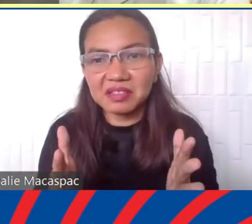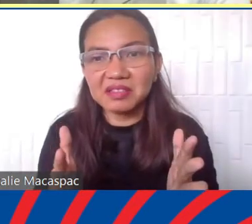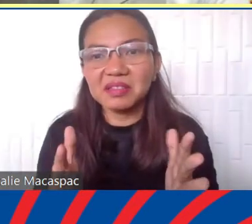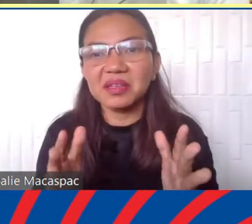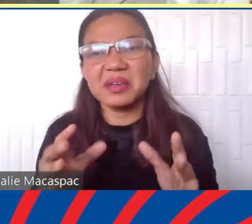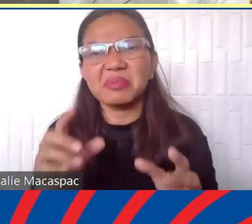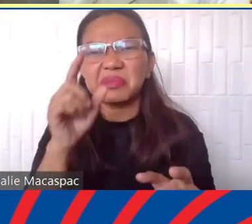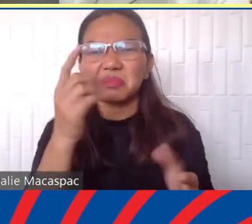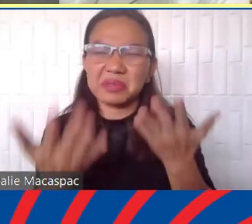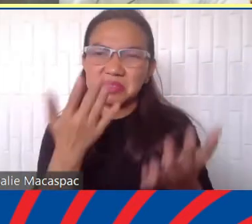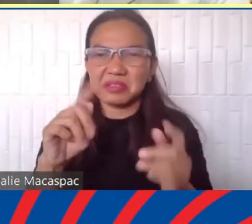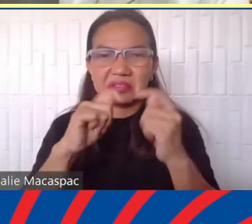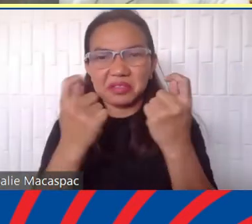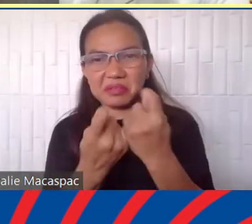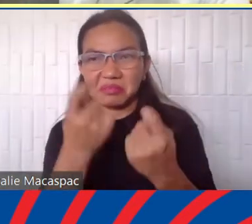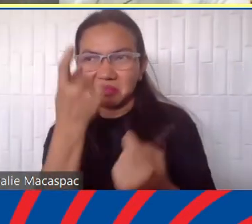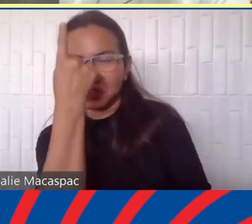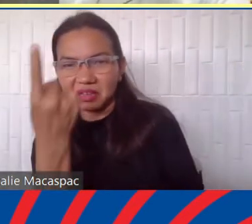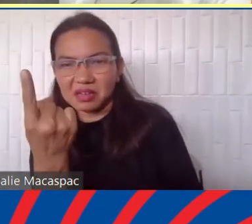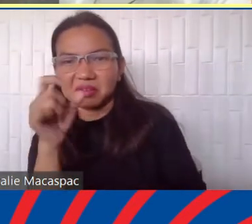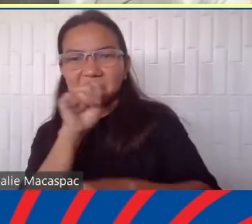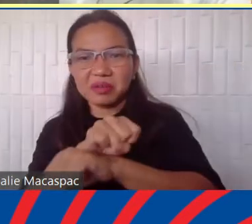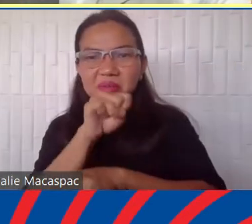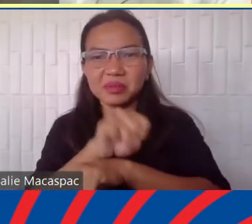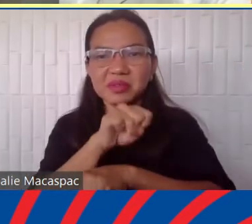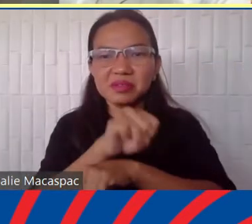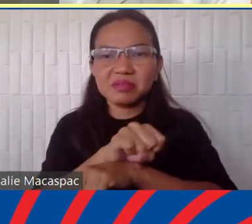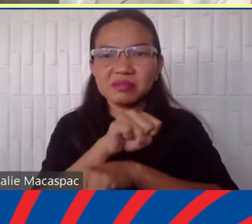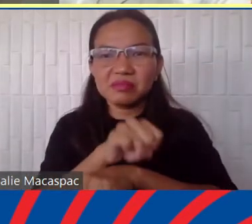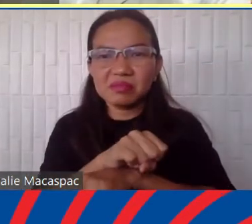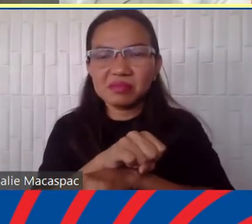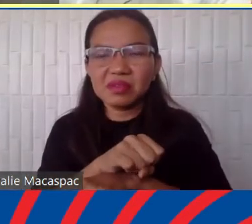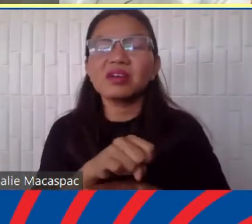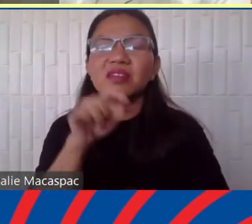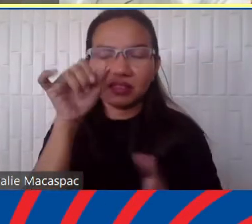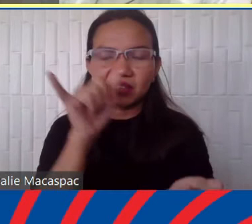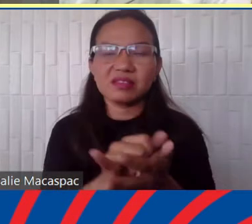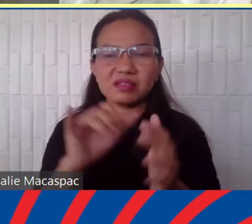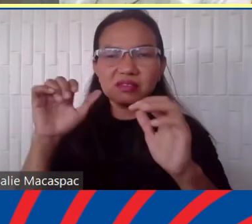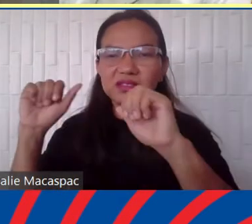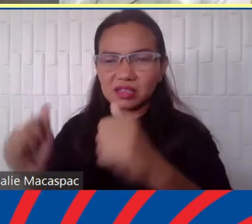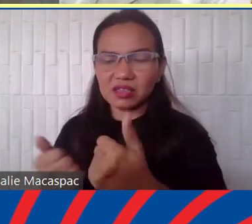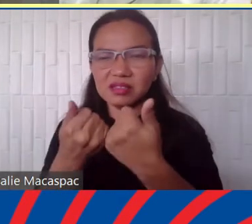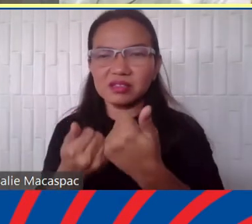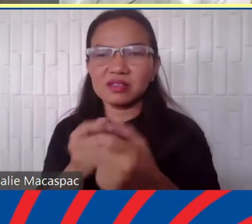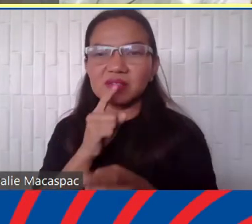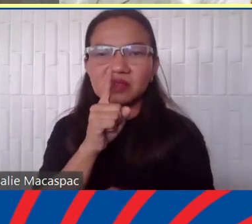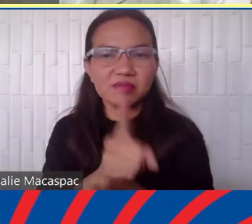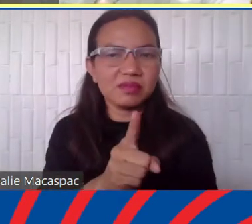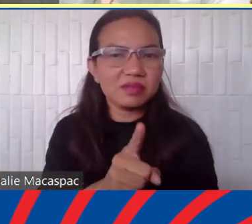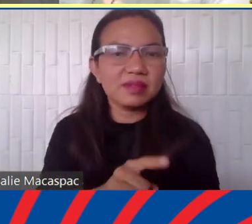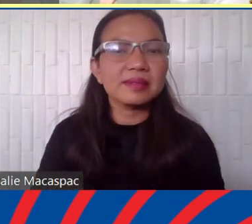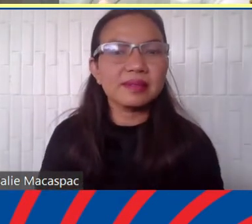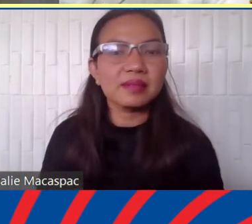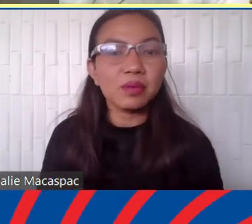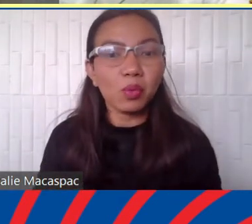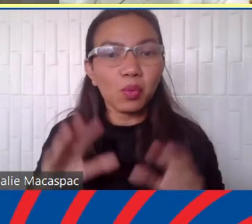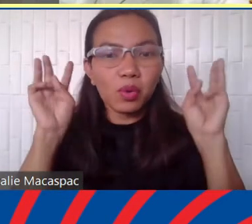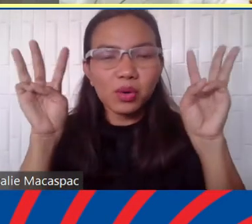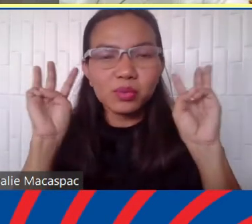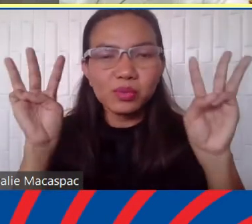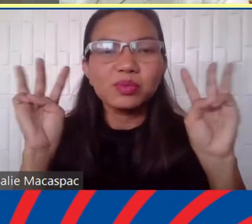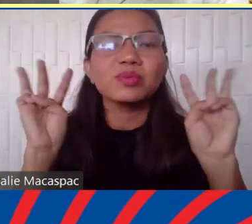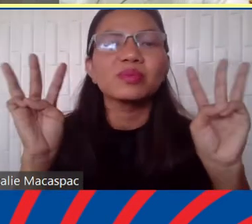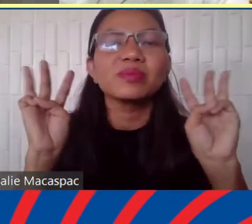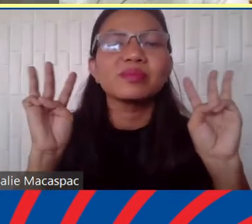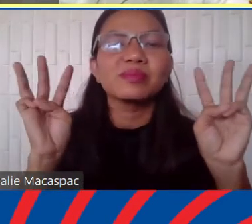mag-isa lang po kayo. So it's really challenging if you're going to build one. Ayun, wow, thank you. Thank